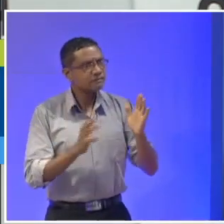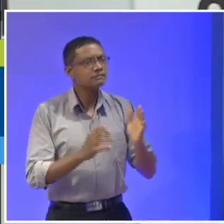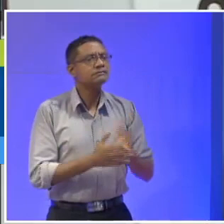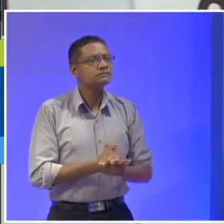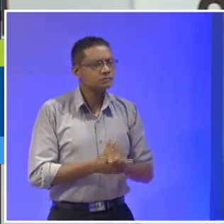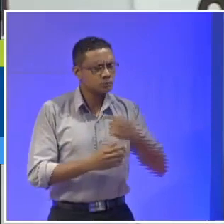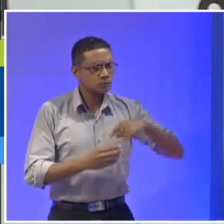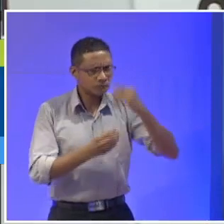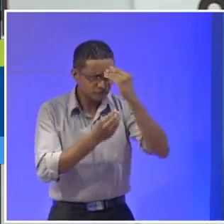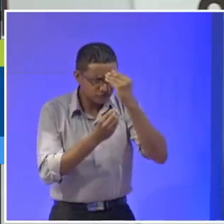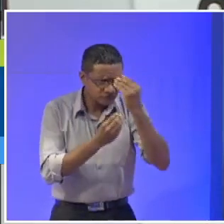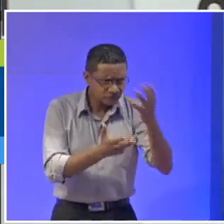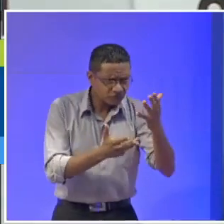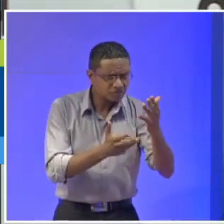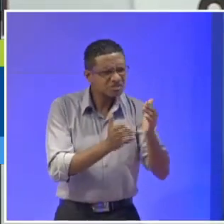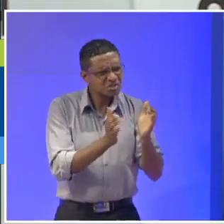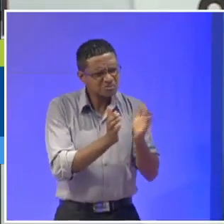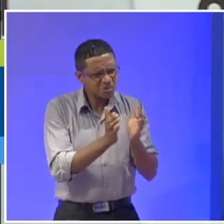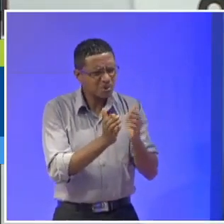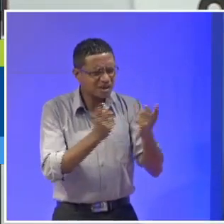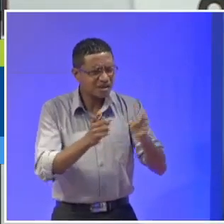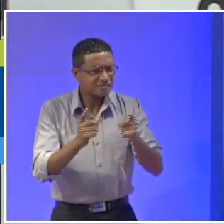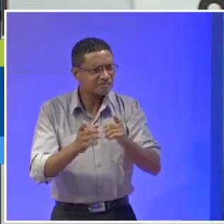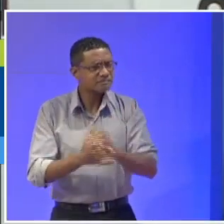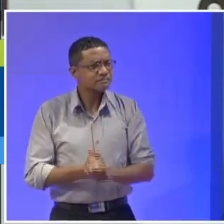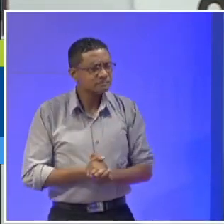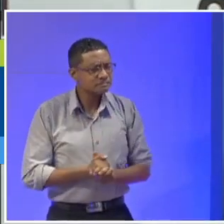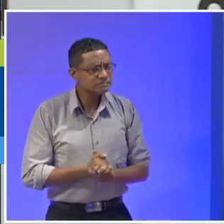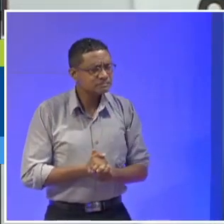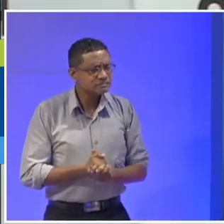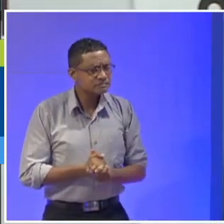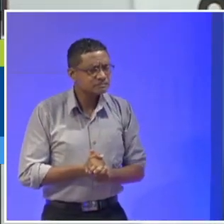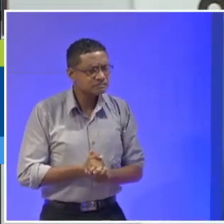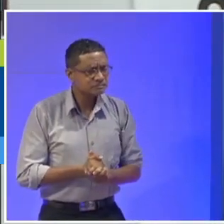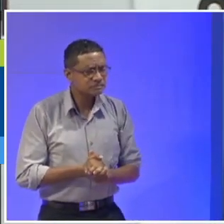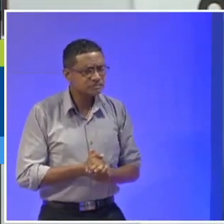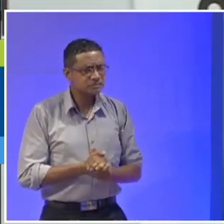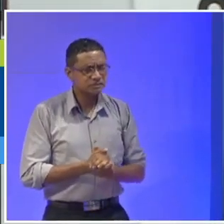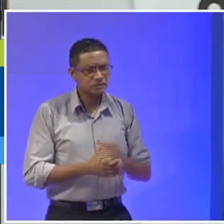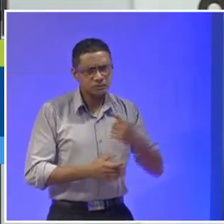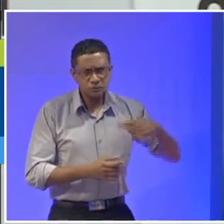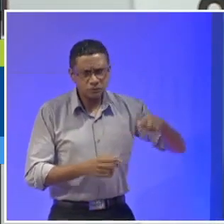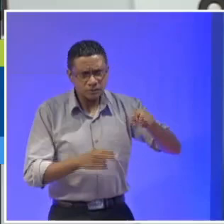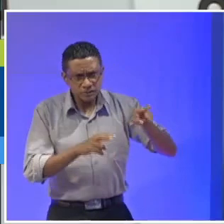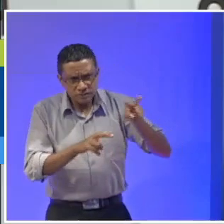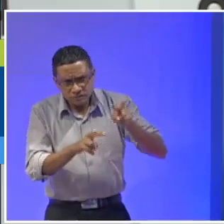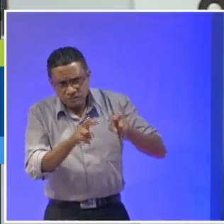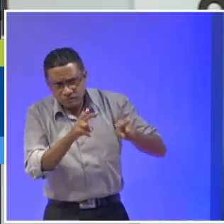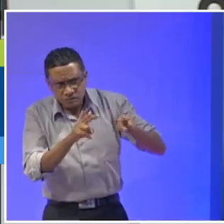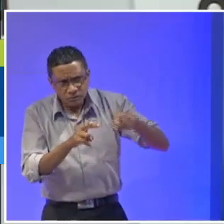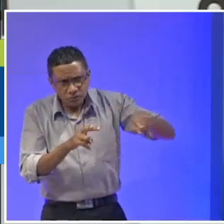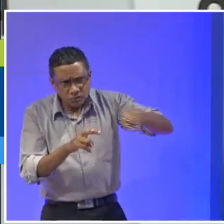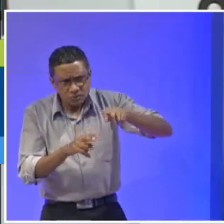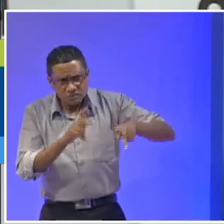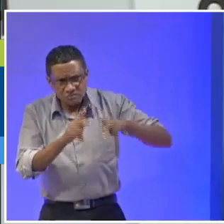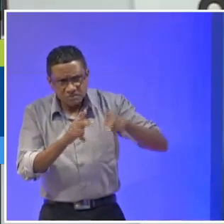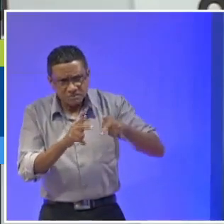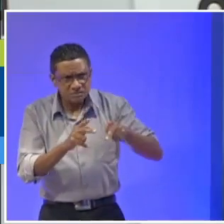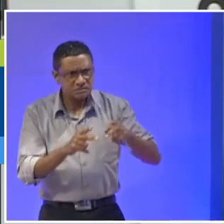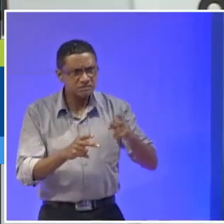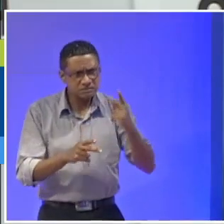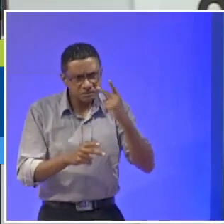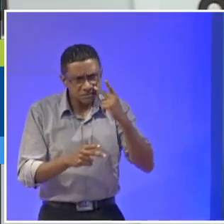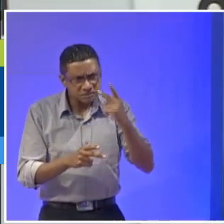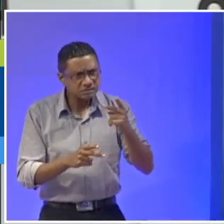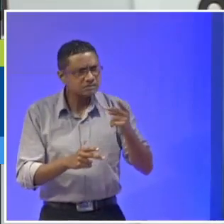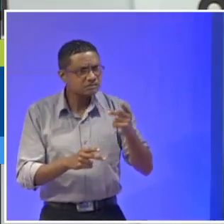the manager of the EPI, based on the names that we saw in the public domain, looking at those persons to see if any of those reports were made to us.